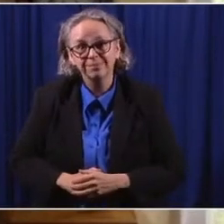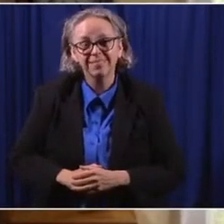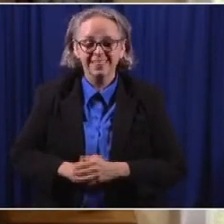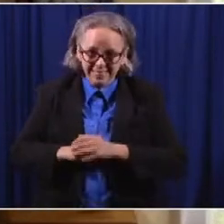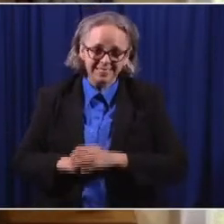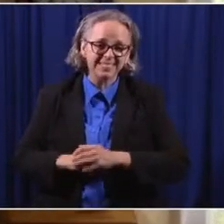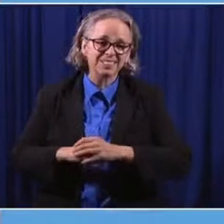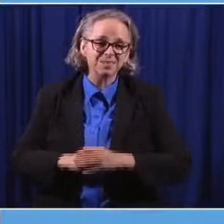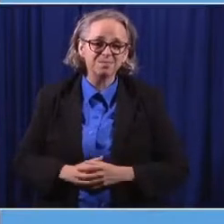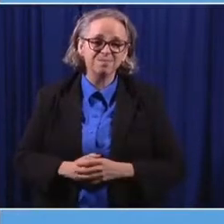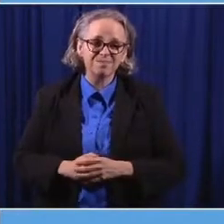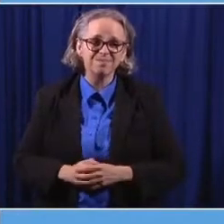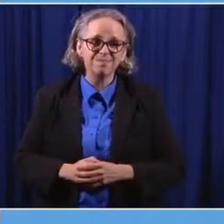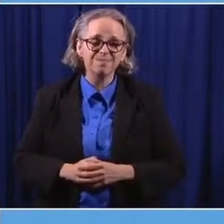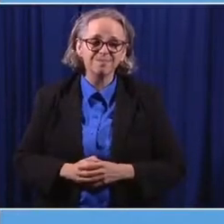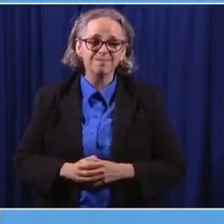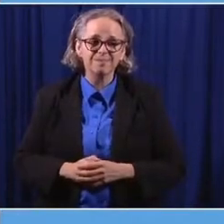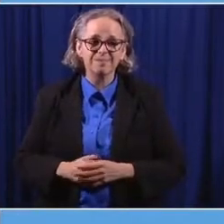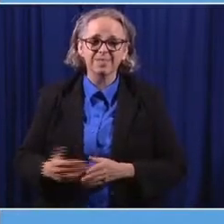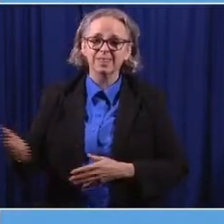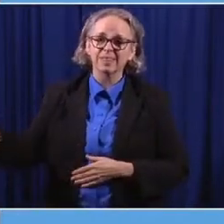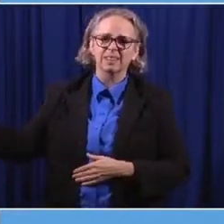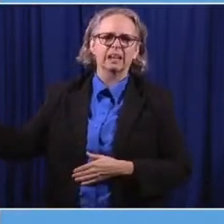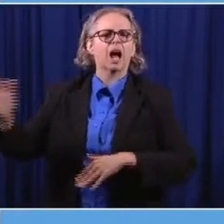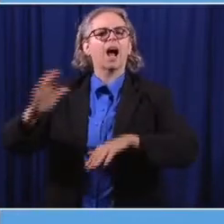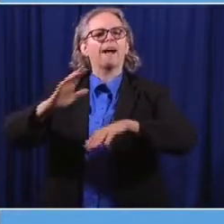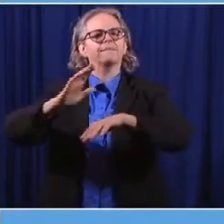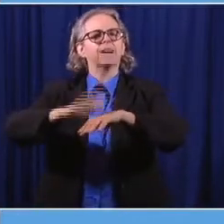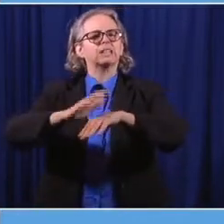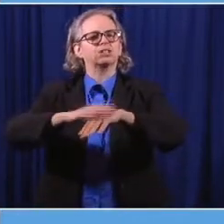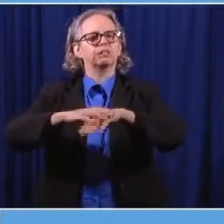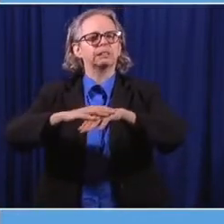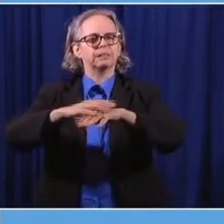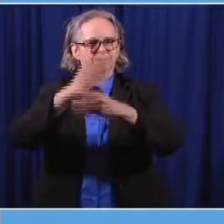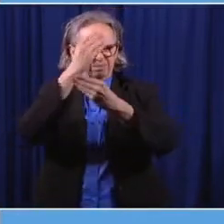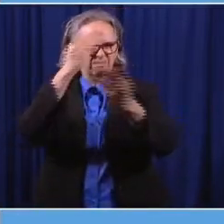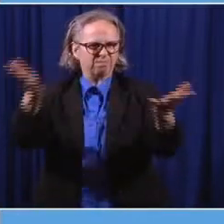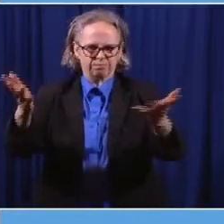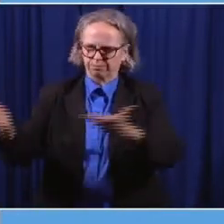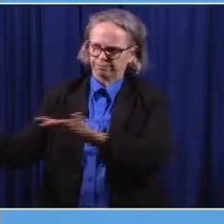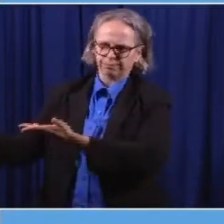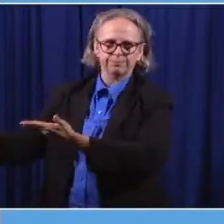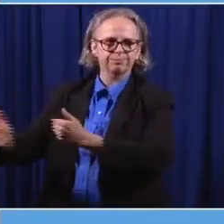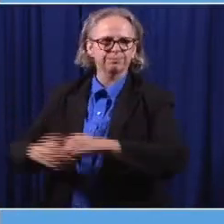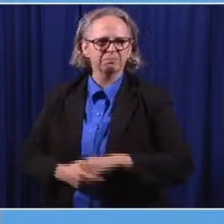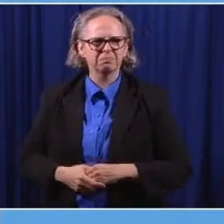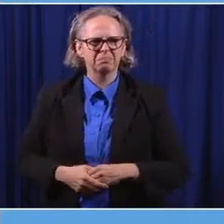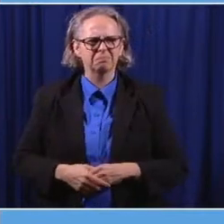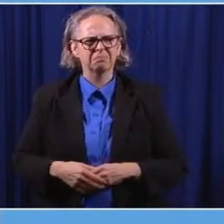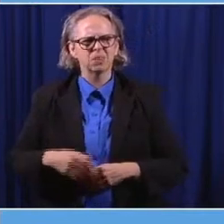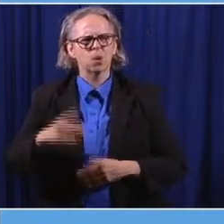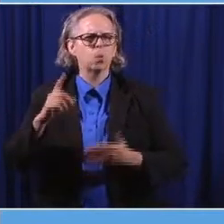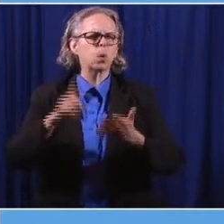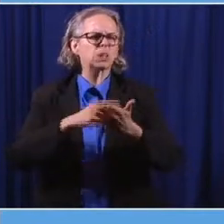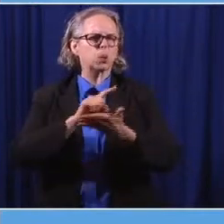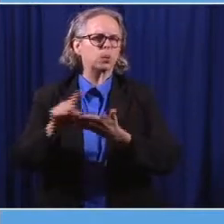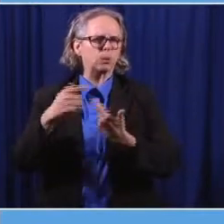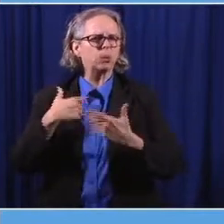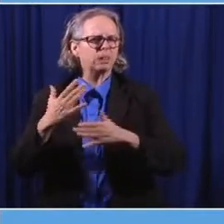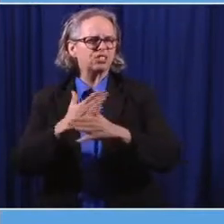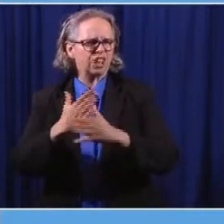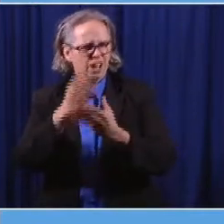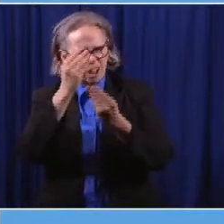Well, this is, an advisory, and we put this up only as an advisory. We do it once a week. We do it on Wednesday. It is